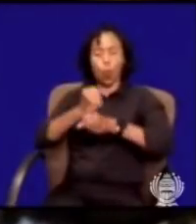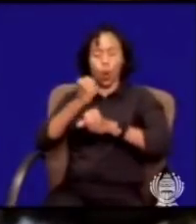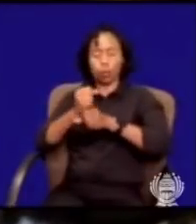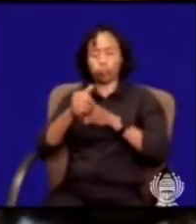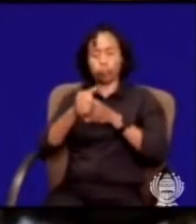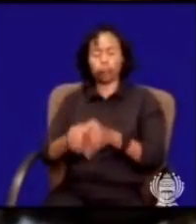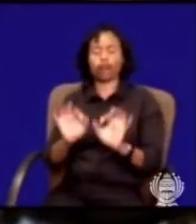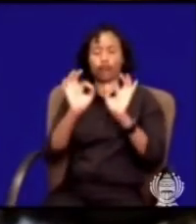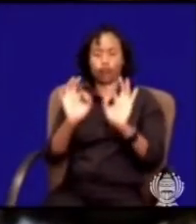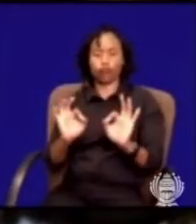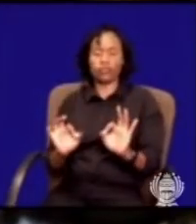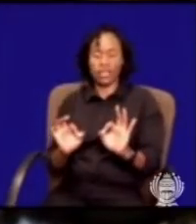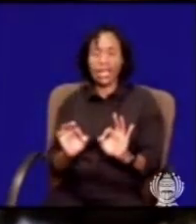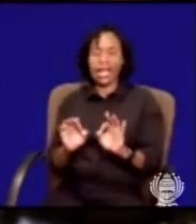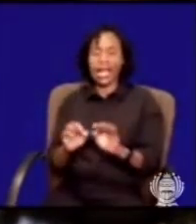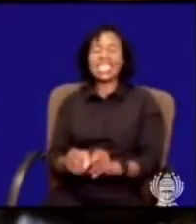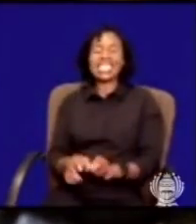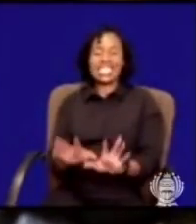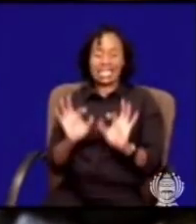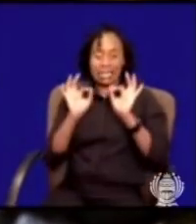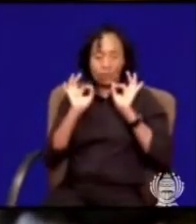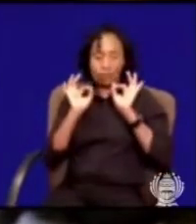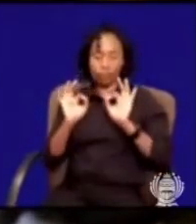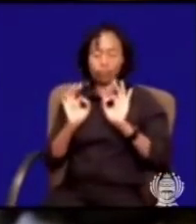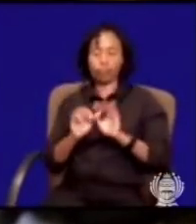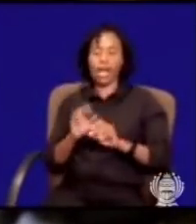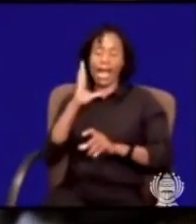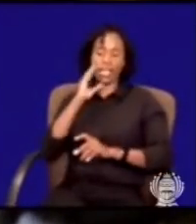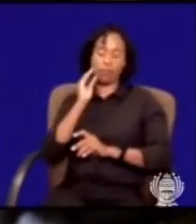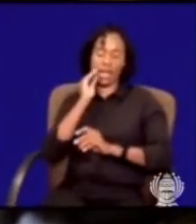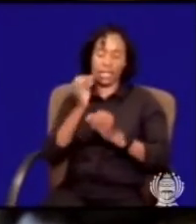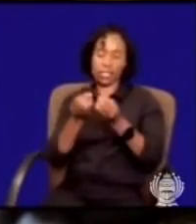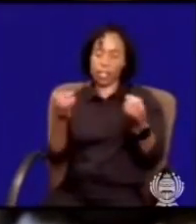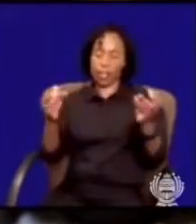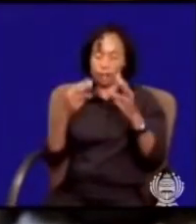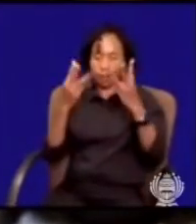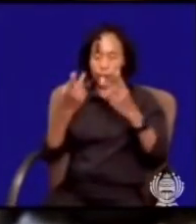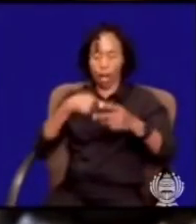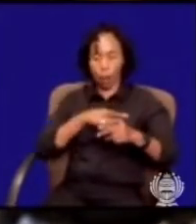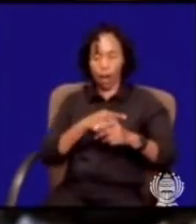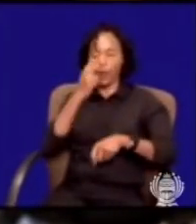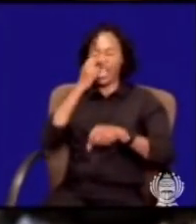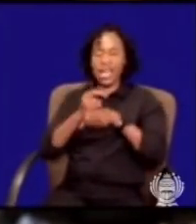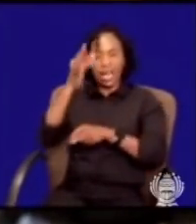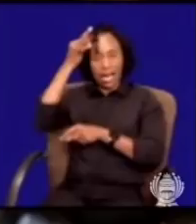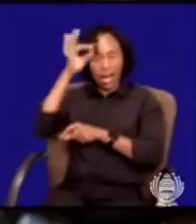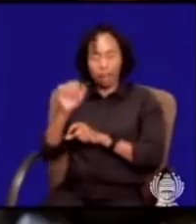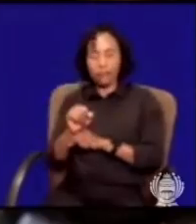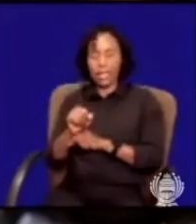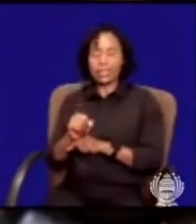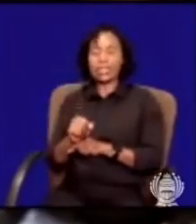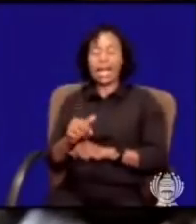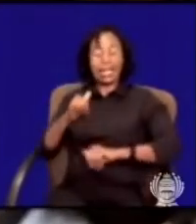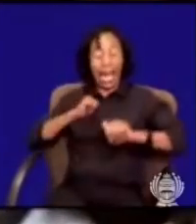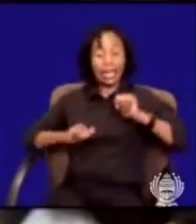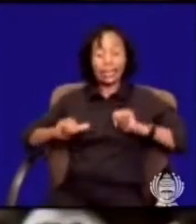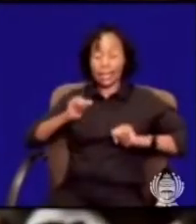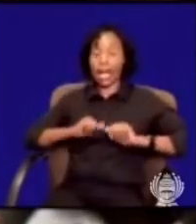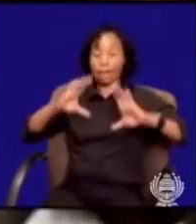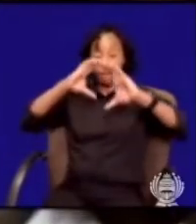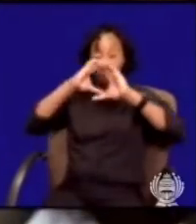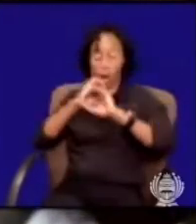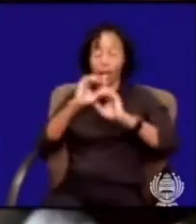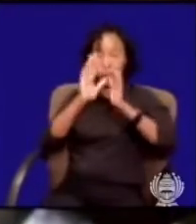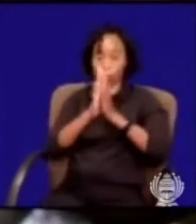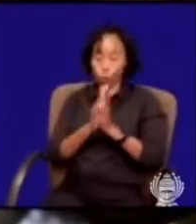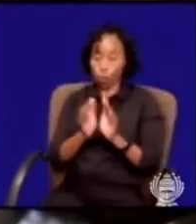a dignified experience to our people. We need a government spurred to action and focused on delivery. We need